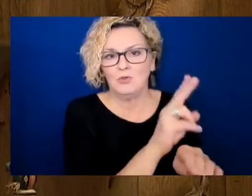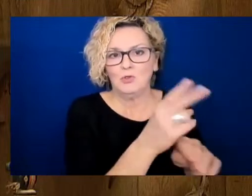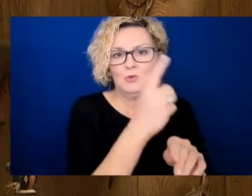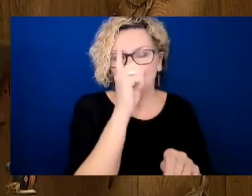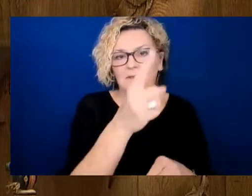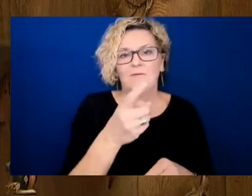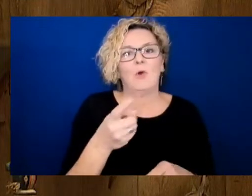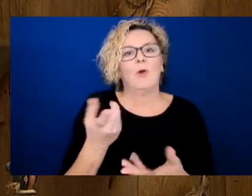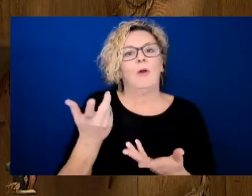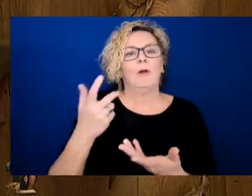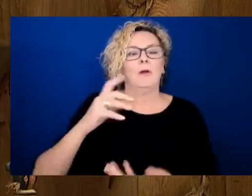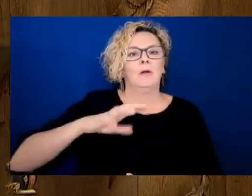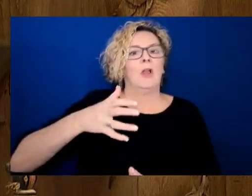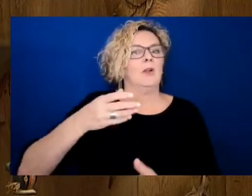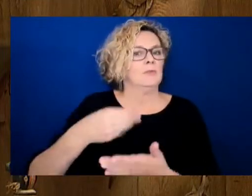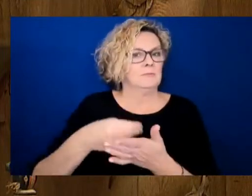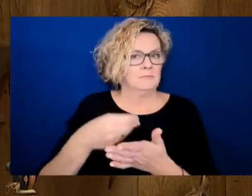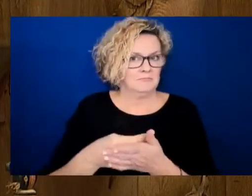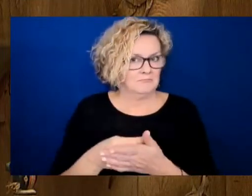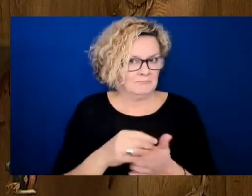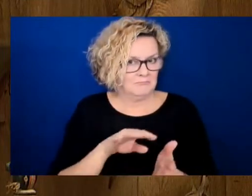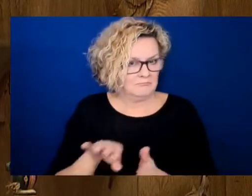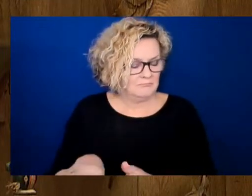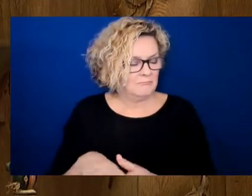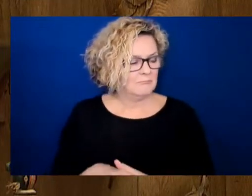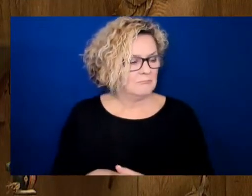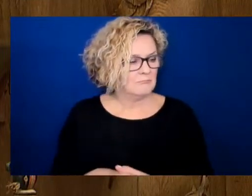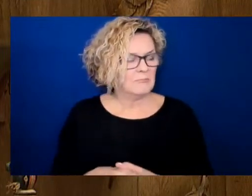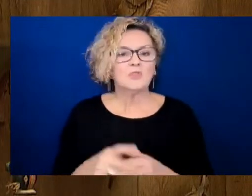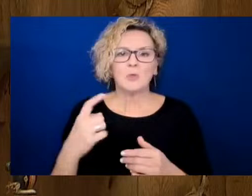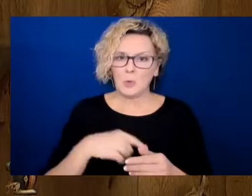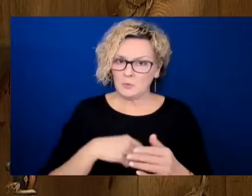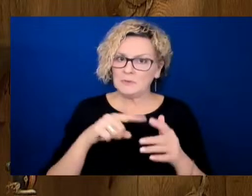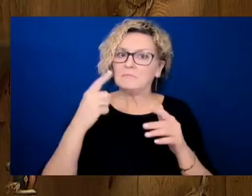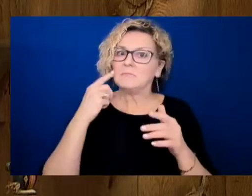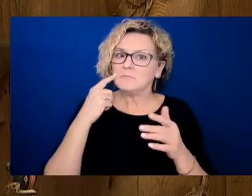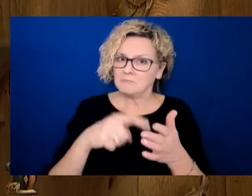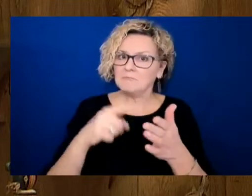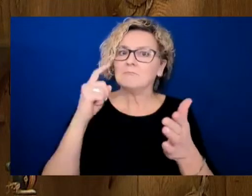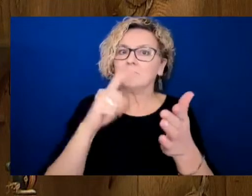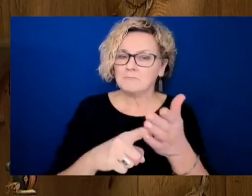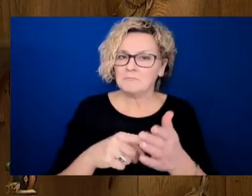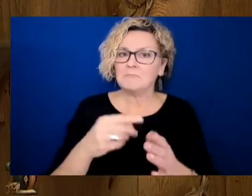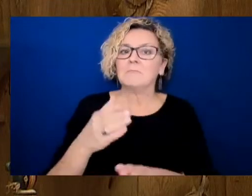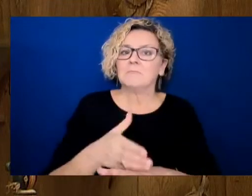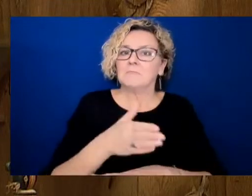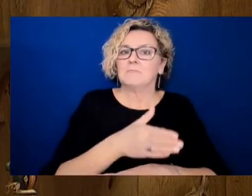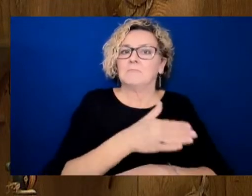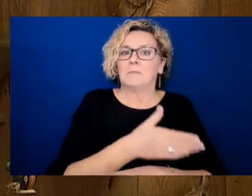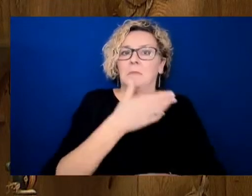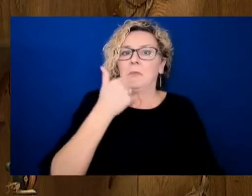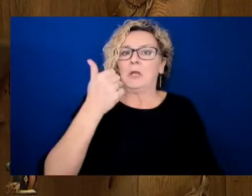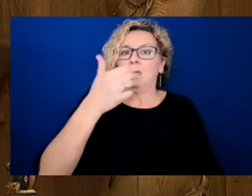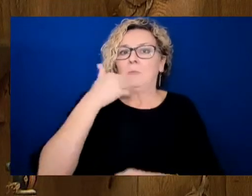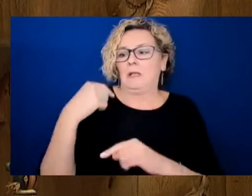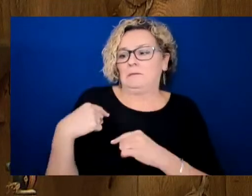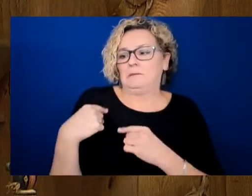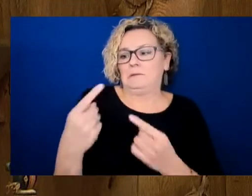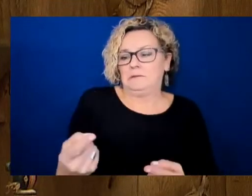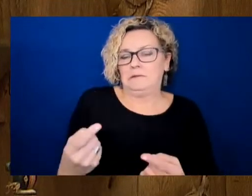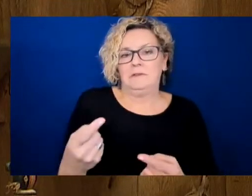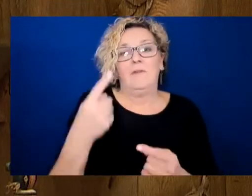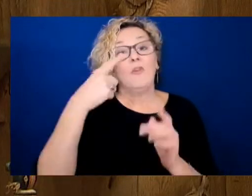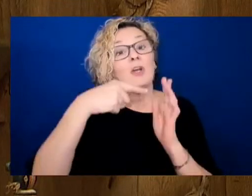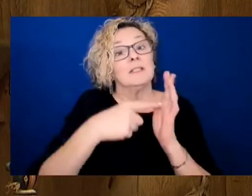these changes, we are starting to see early positive signs. These changes are already helping people like Andrew,